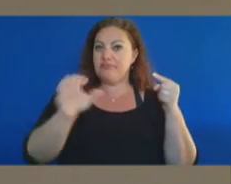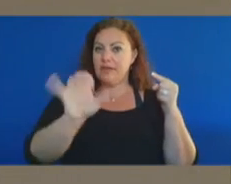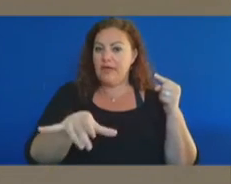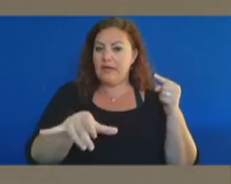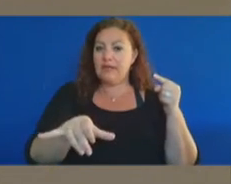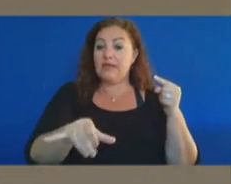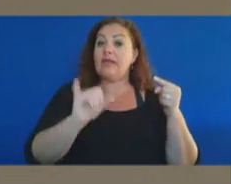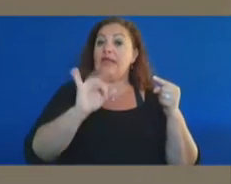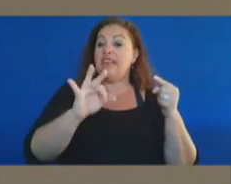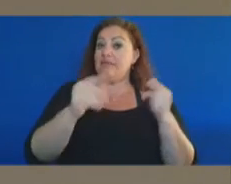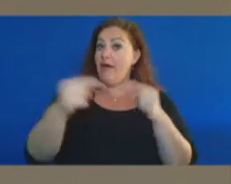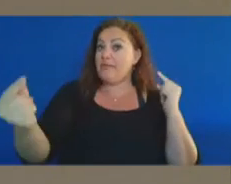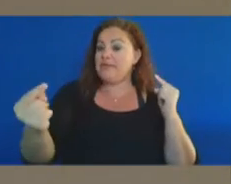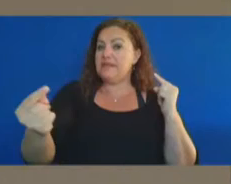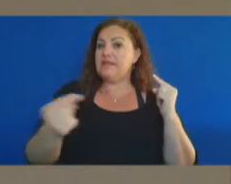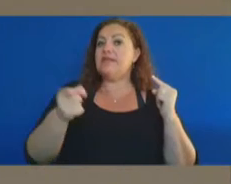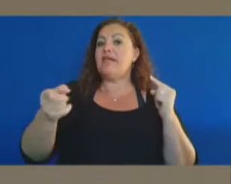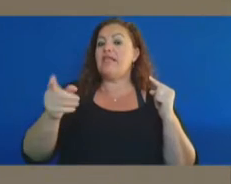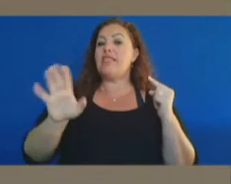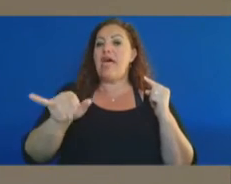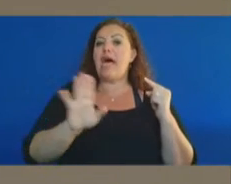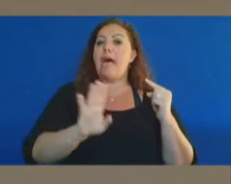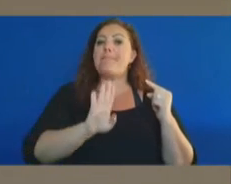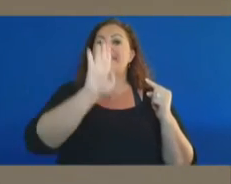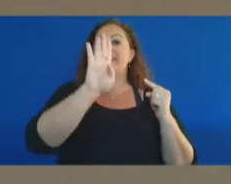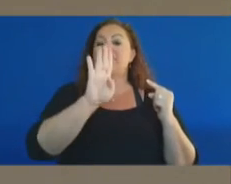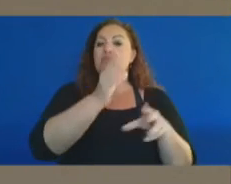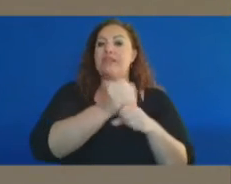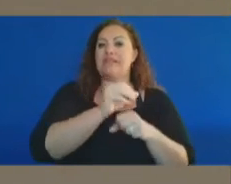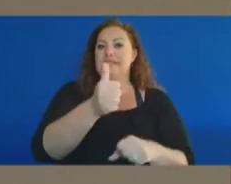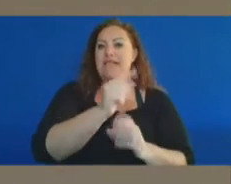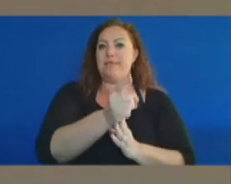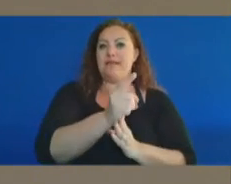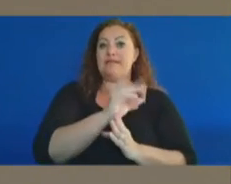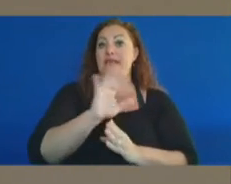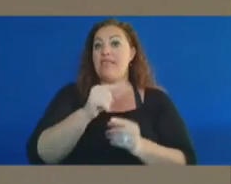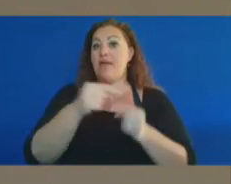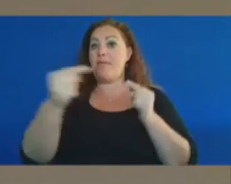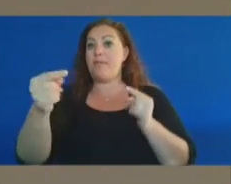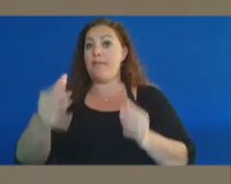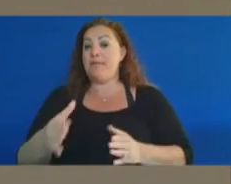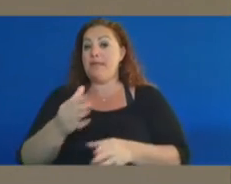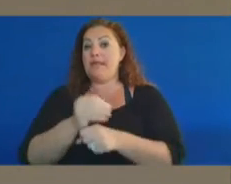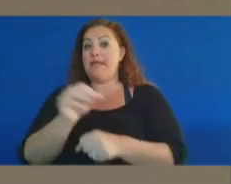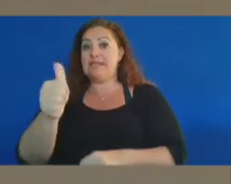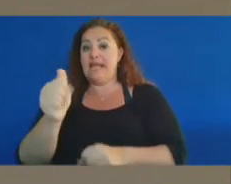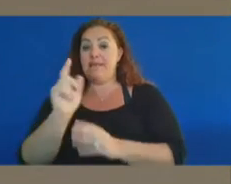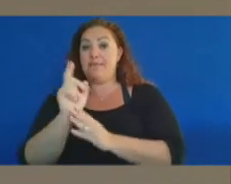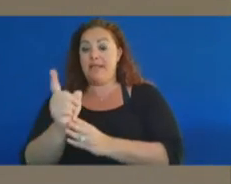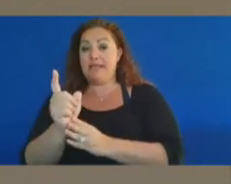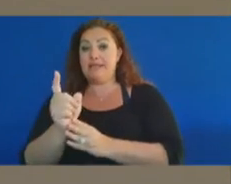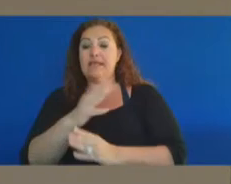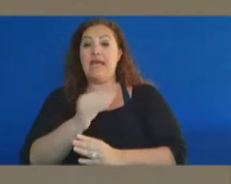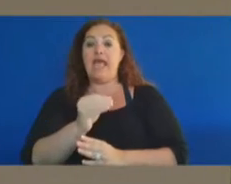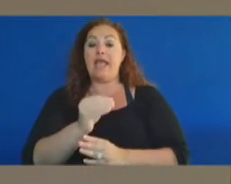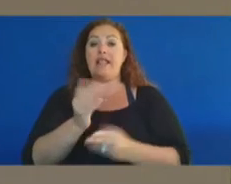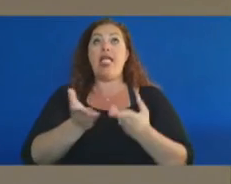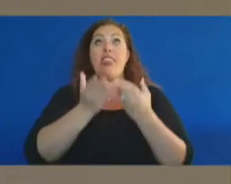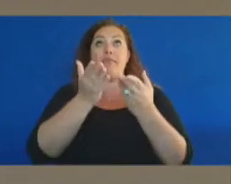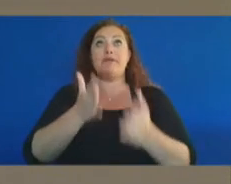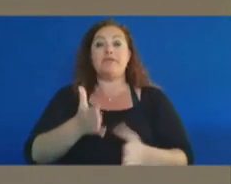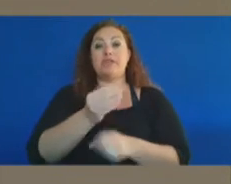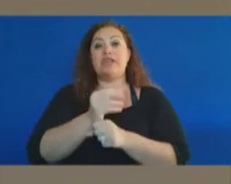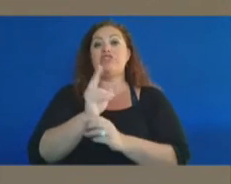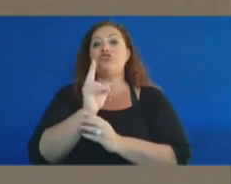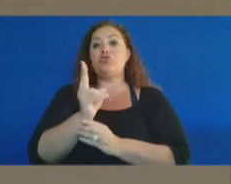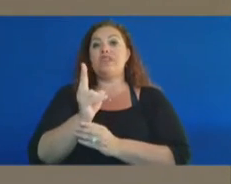that case the petitioner gets 10 minutes and the opponent gets 10 minutes combined and the petitioner gets a two-minute rebuttal